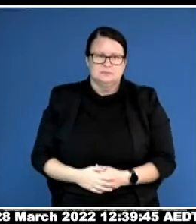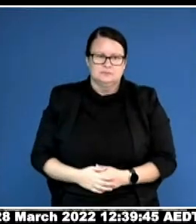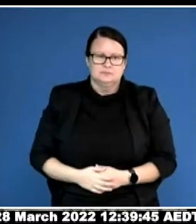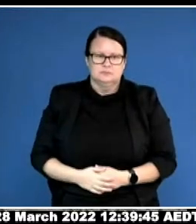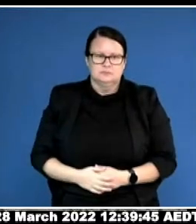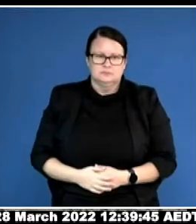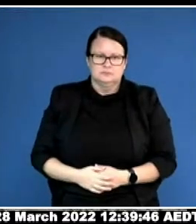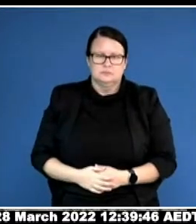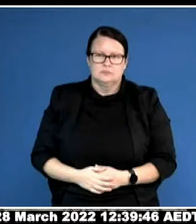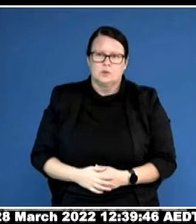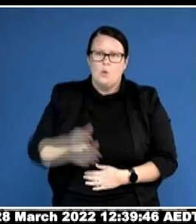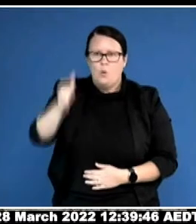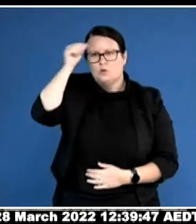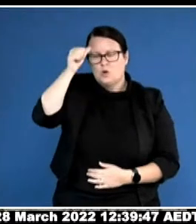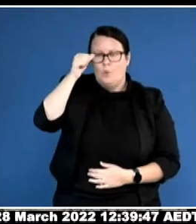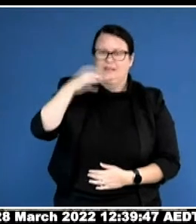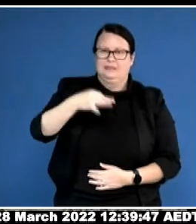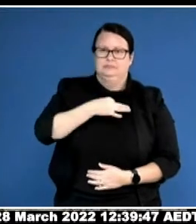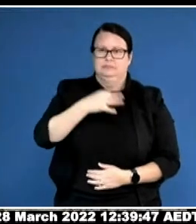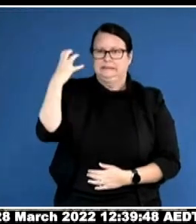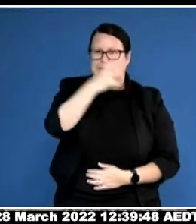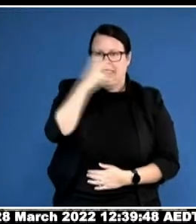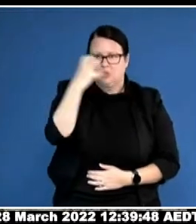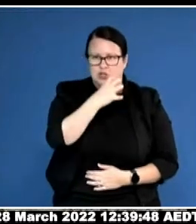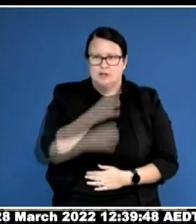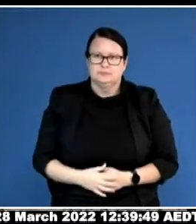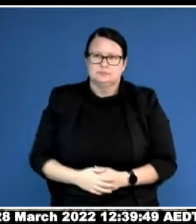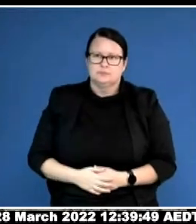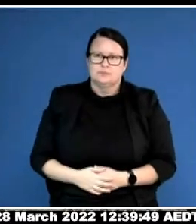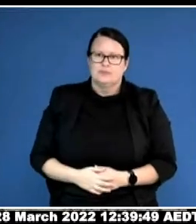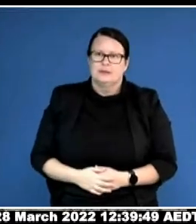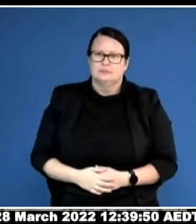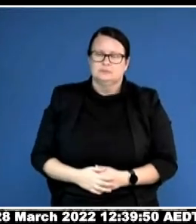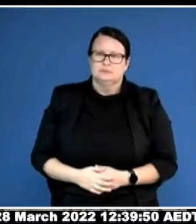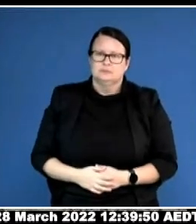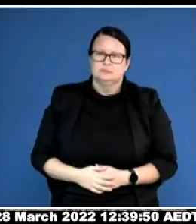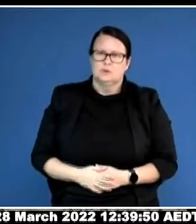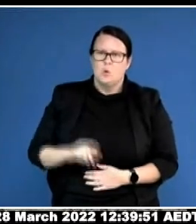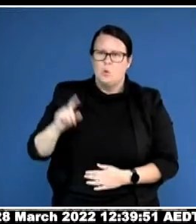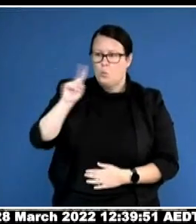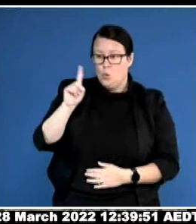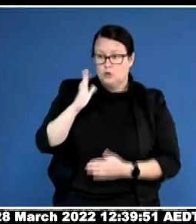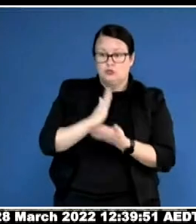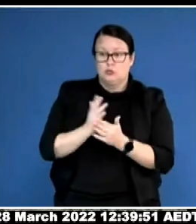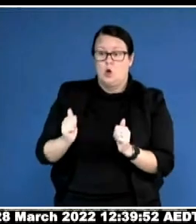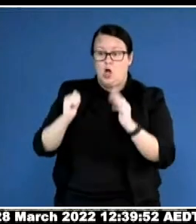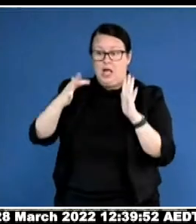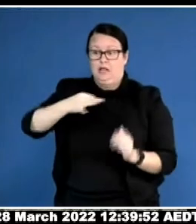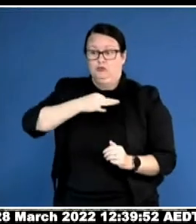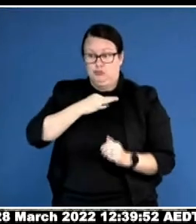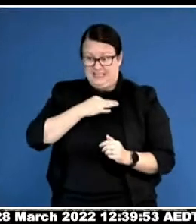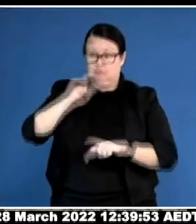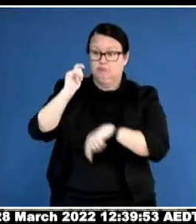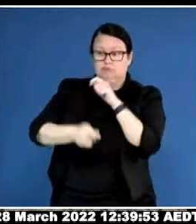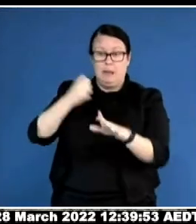the danger for somebody being educated and trained on what are those high risk indicators for family violence murders, you know,